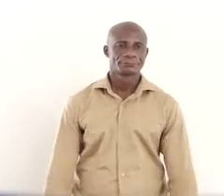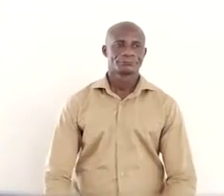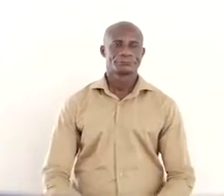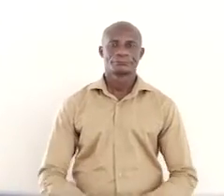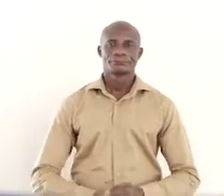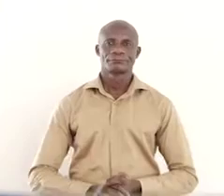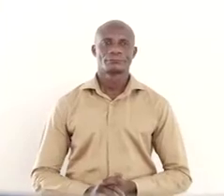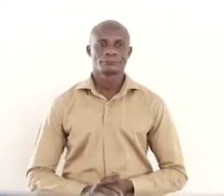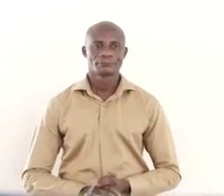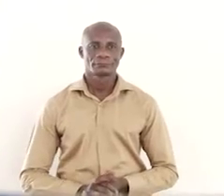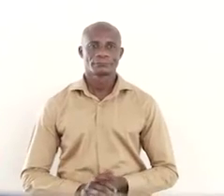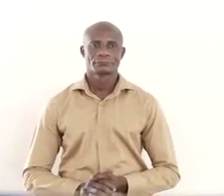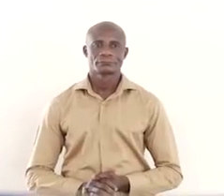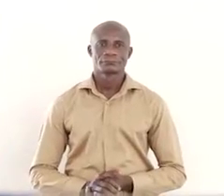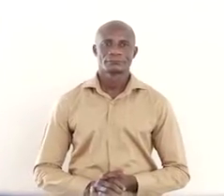Pick up your